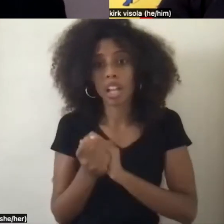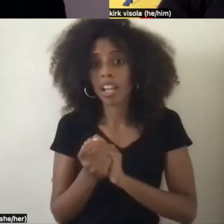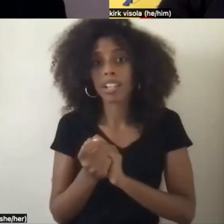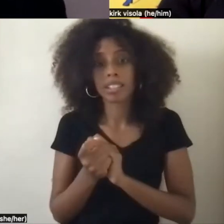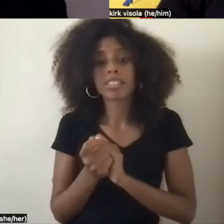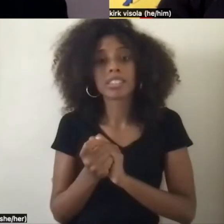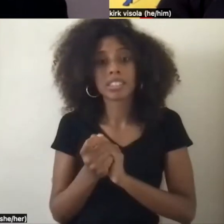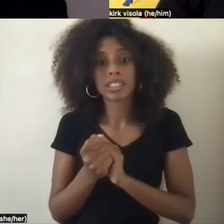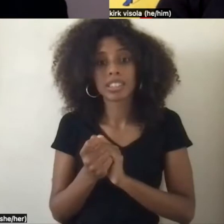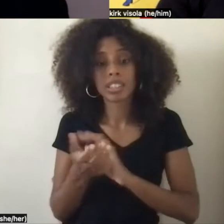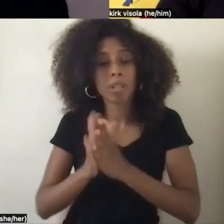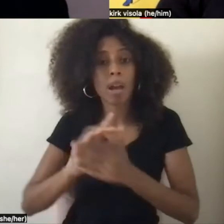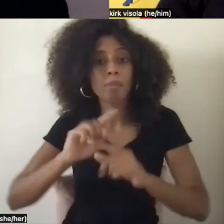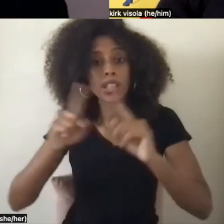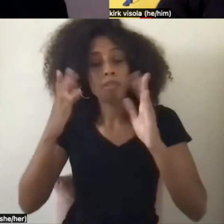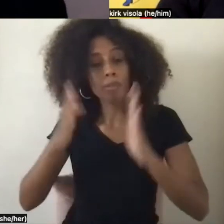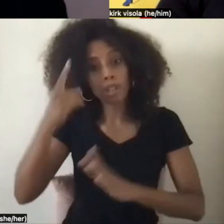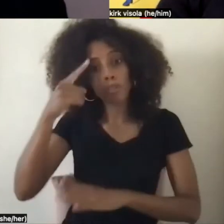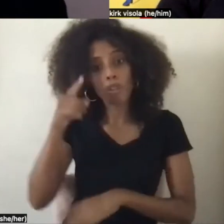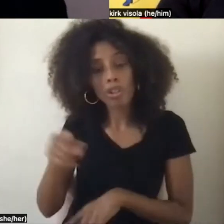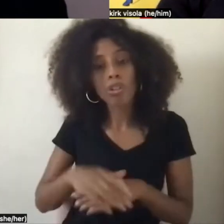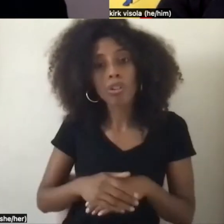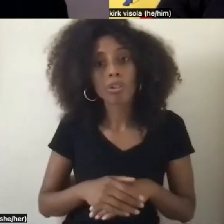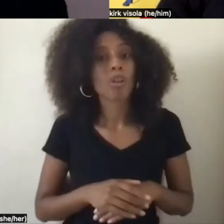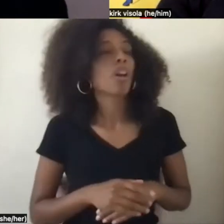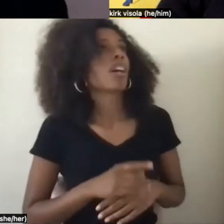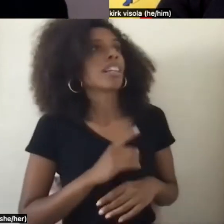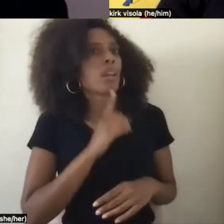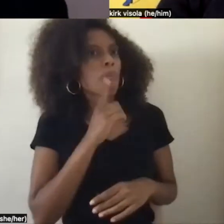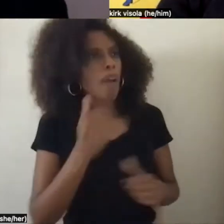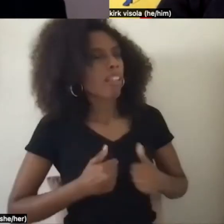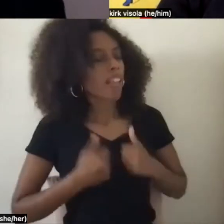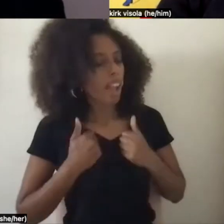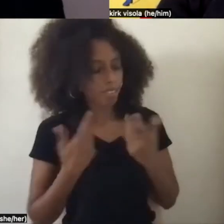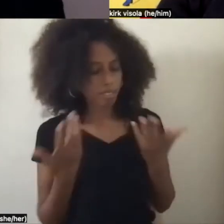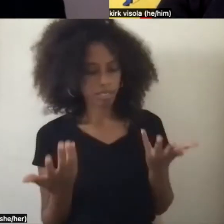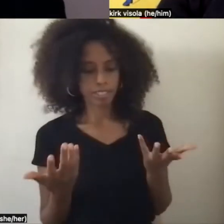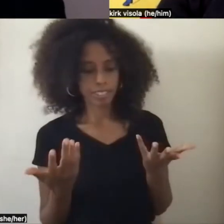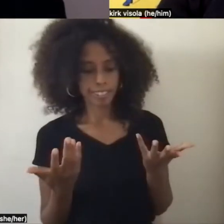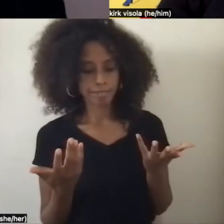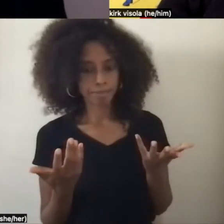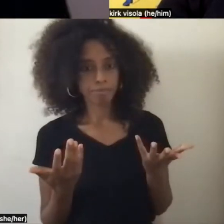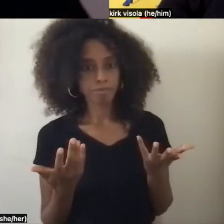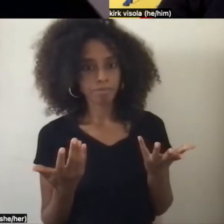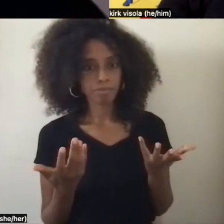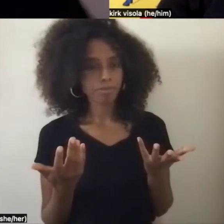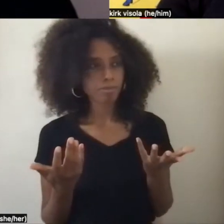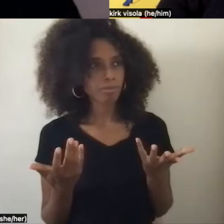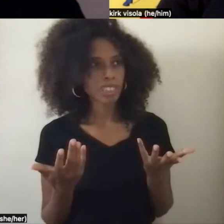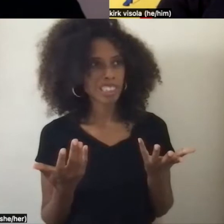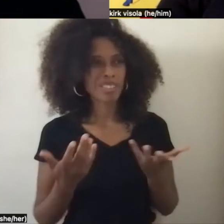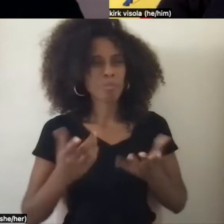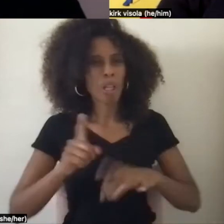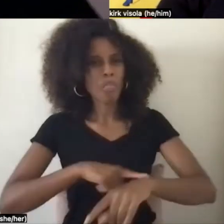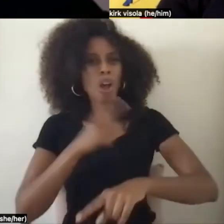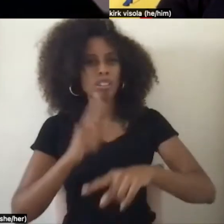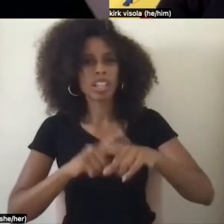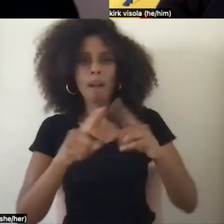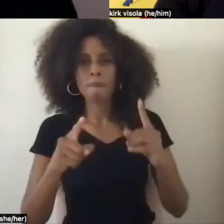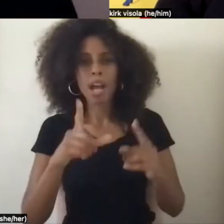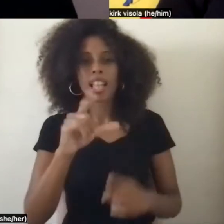In real life, oh my gosh, it's been a minute. On LinkedIn, it's almost daily. That's real life.